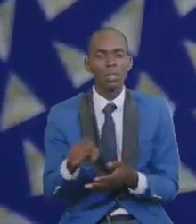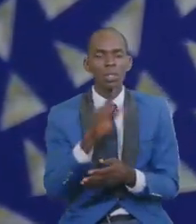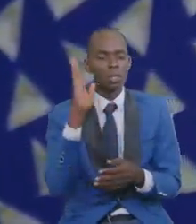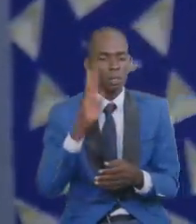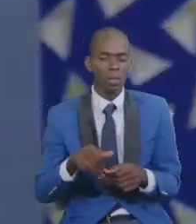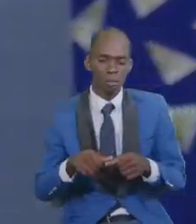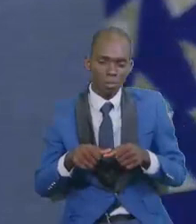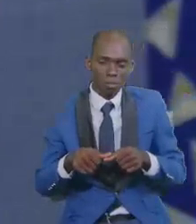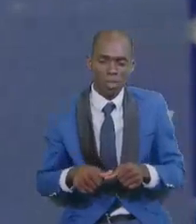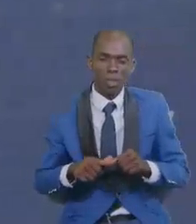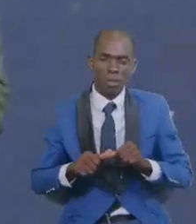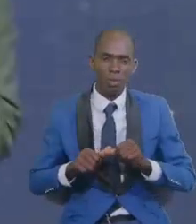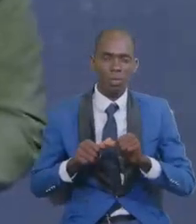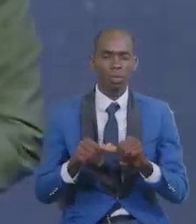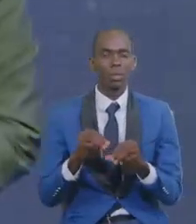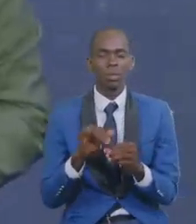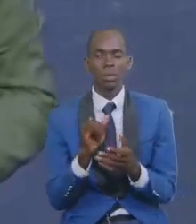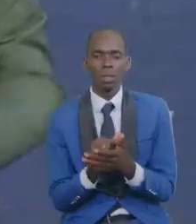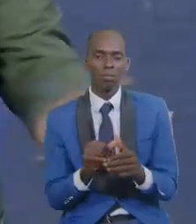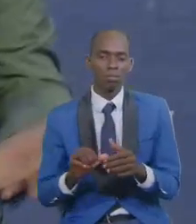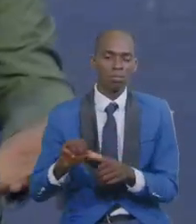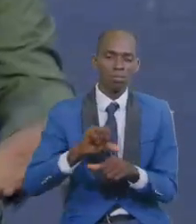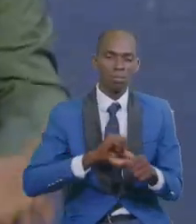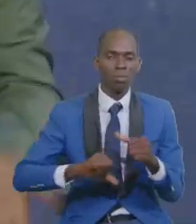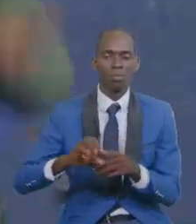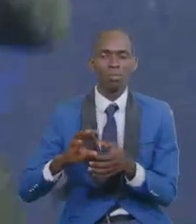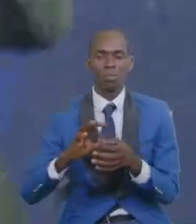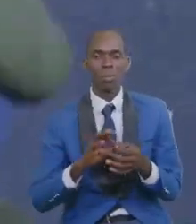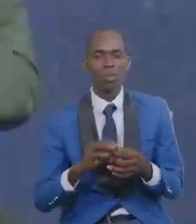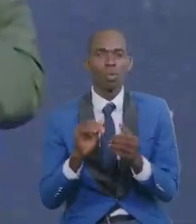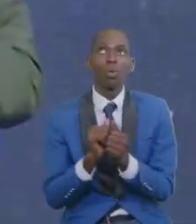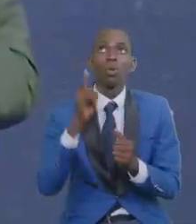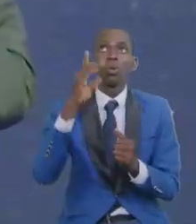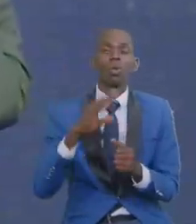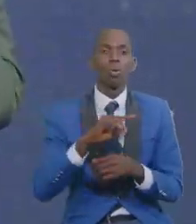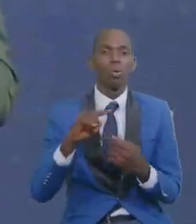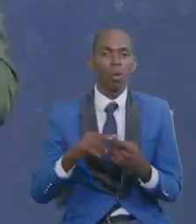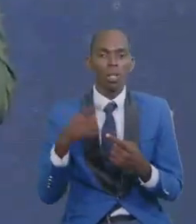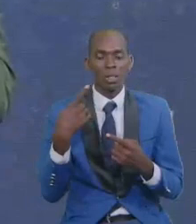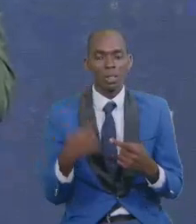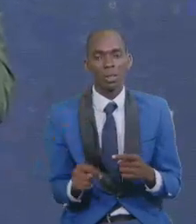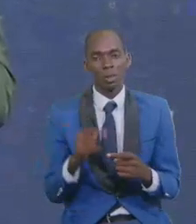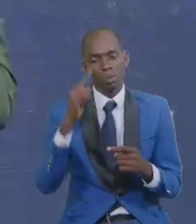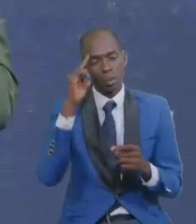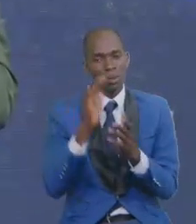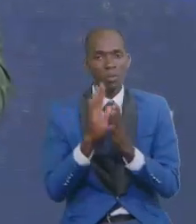with God, that when the saints go marching in, you will be among them.